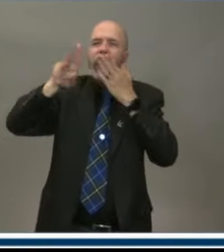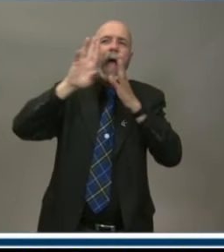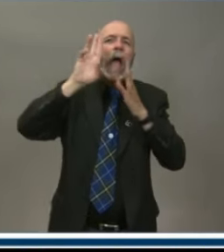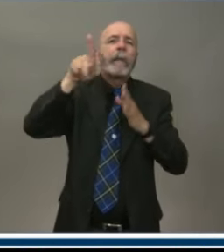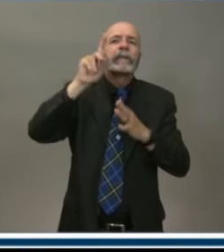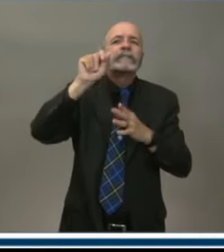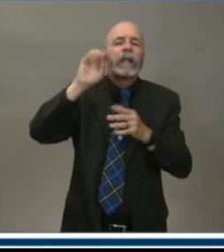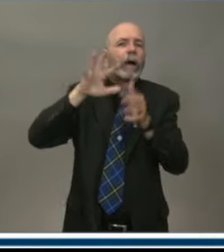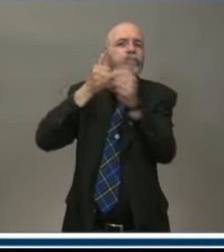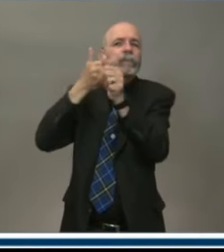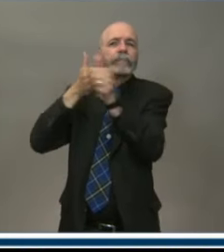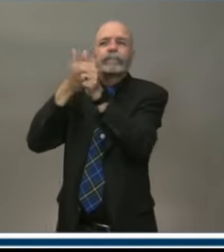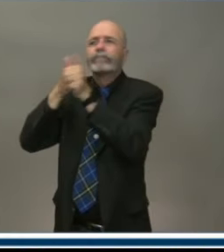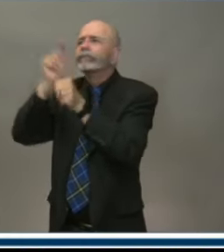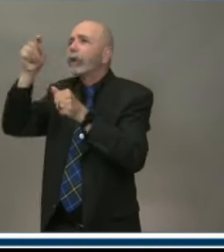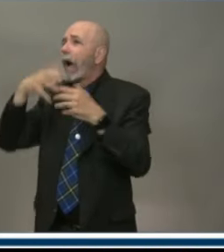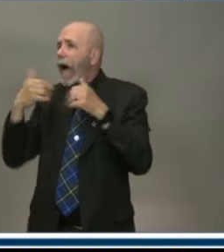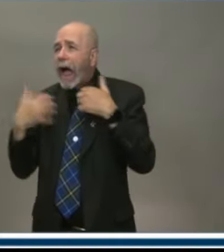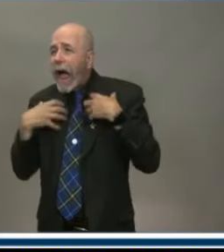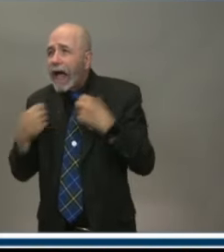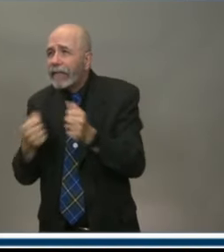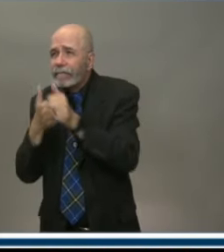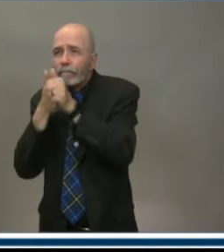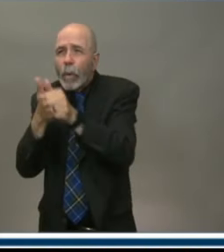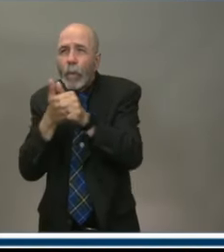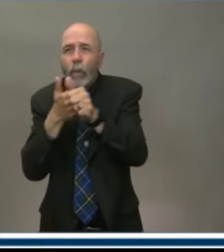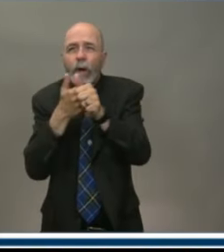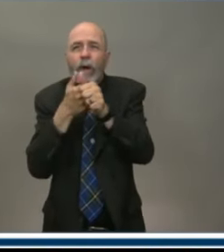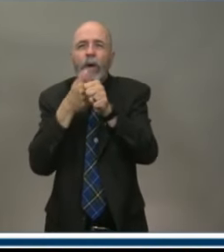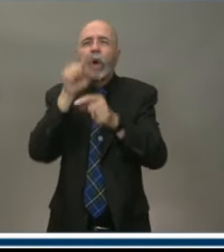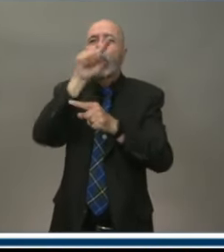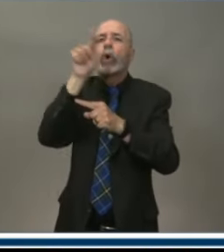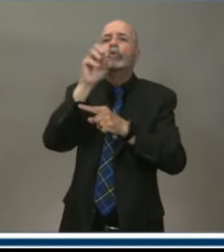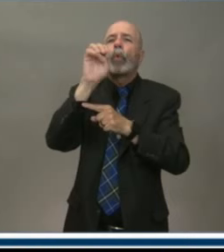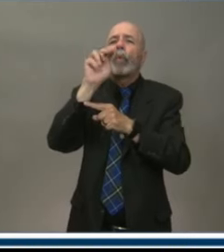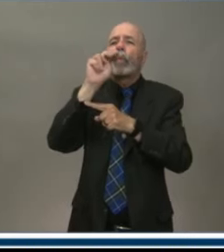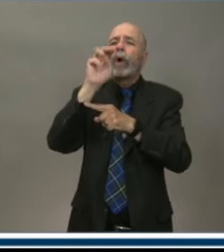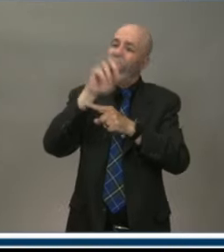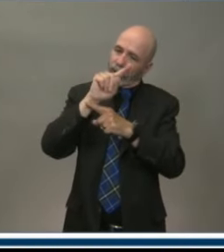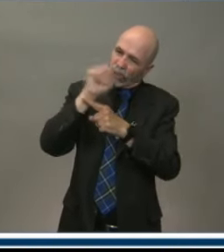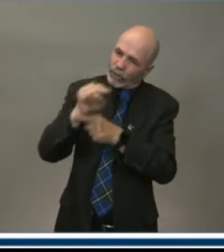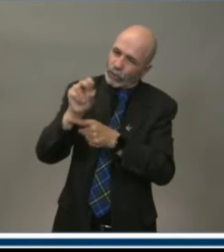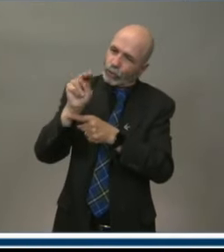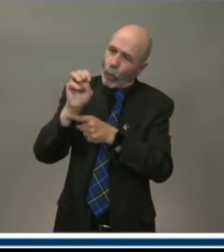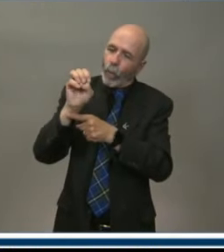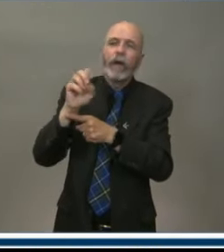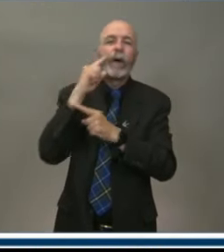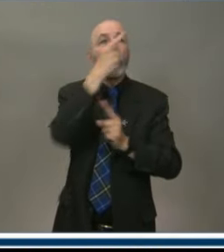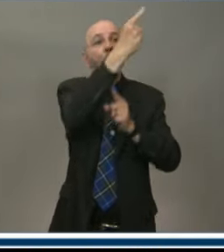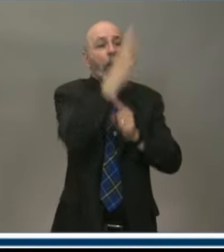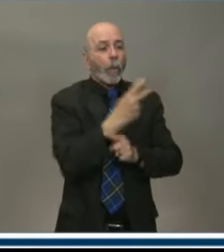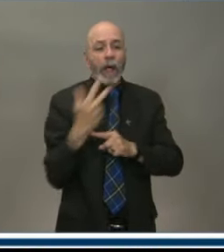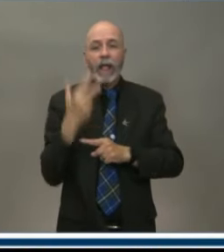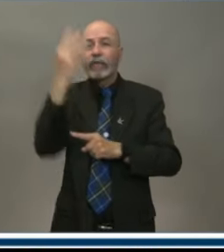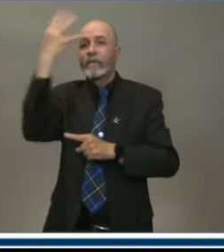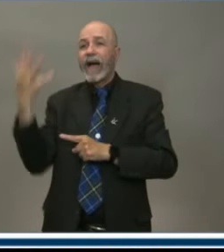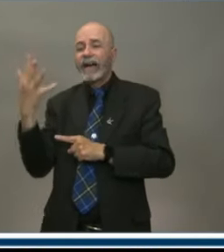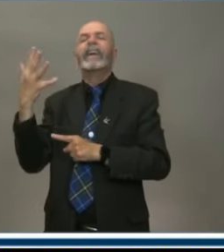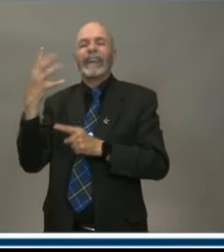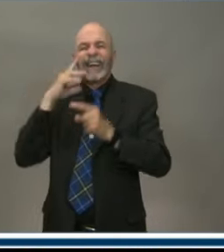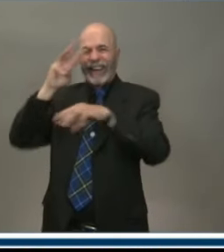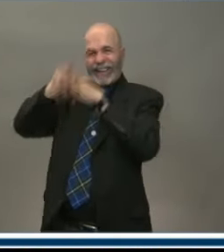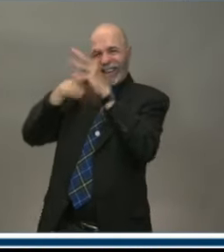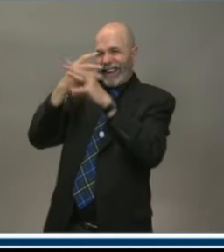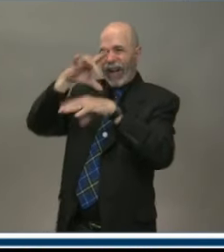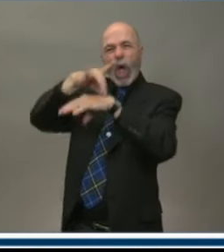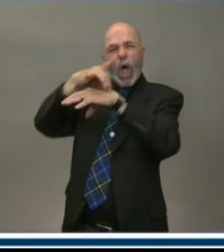zone. We are looking at perhaps doing that by a finer level of geography. We have to, as I've said before, we have to